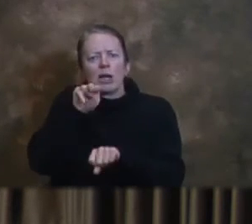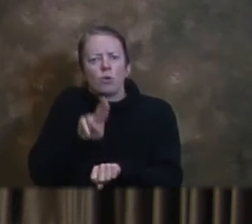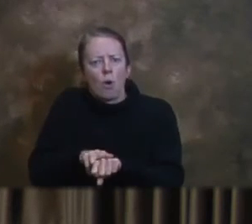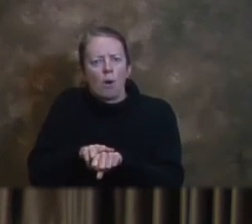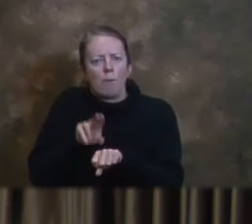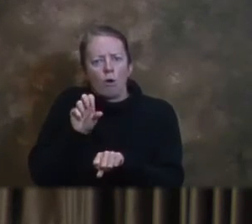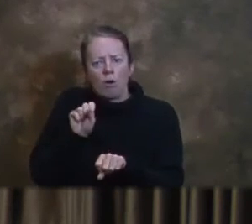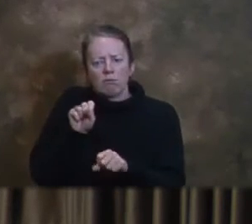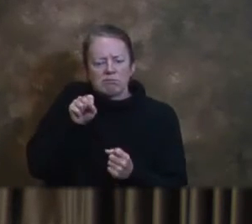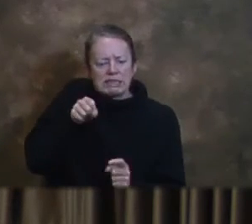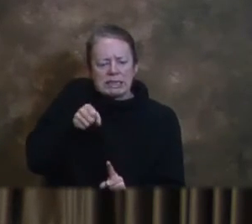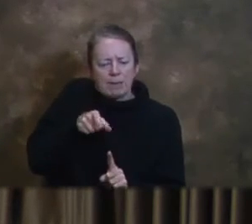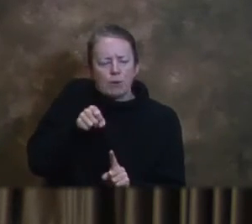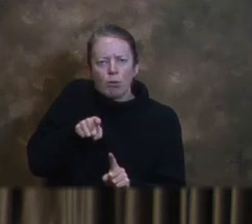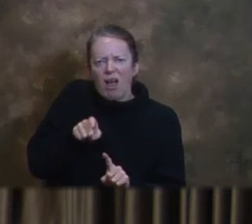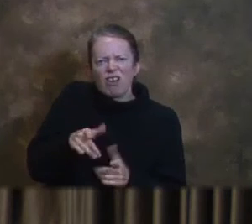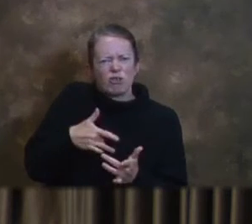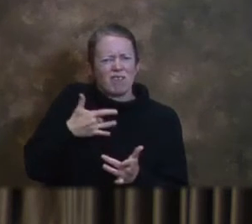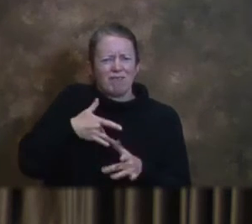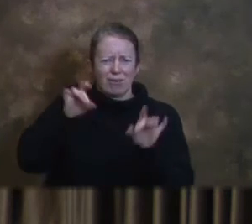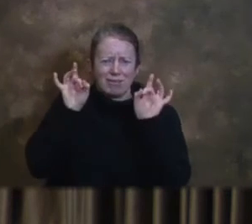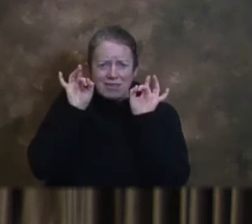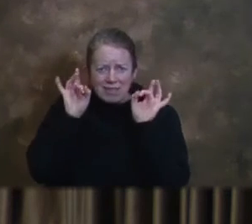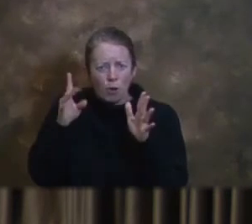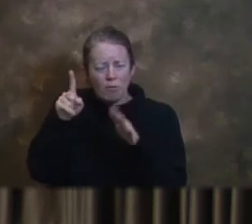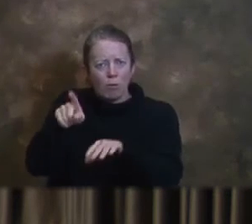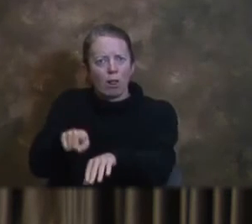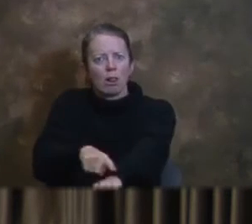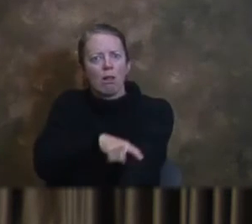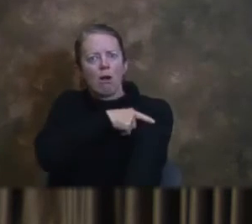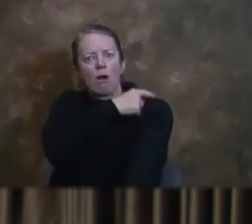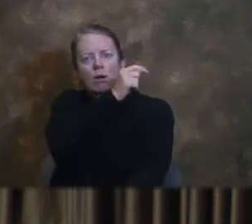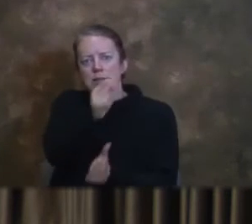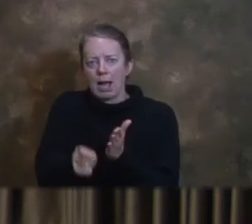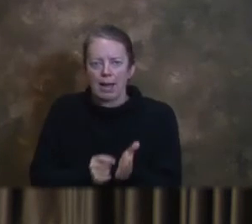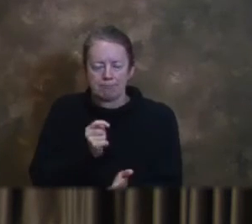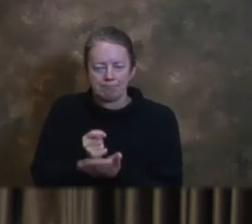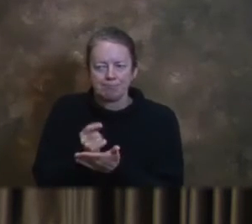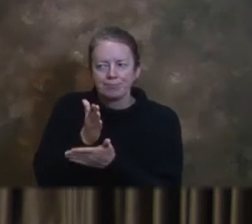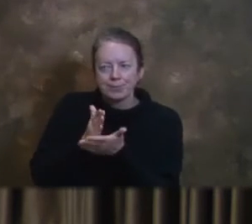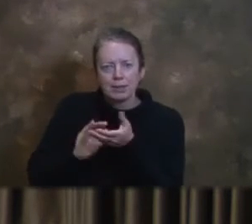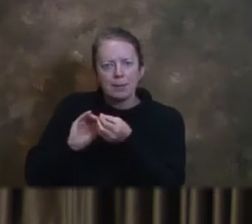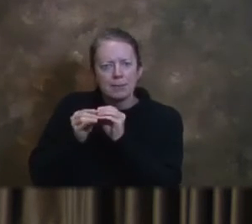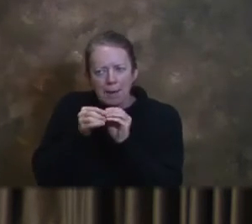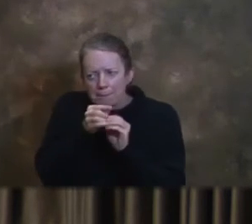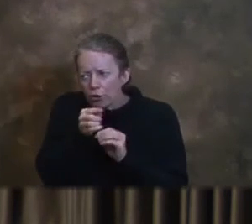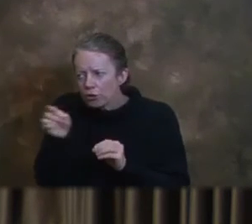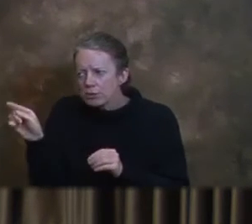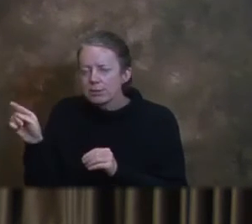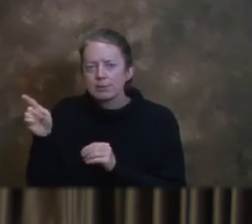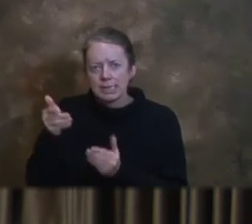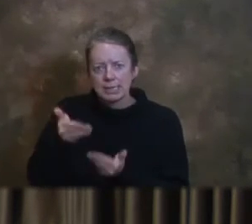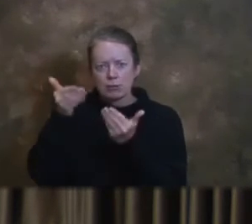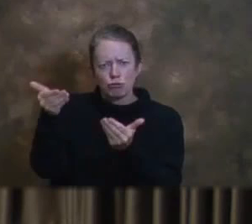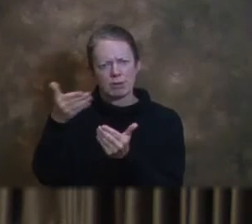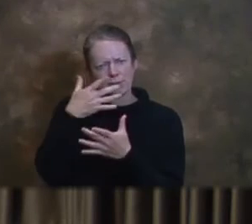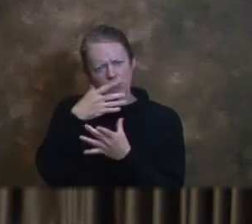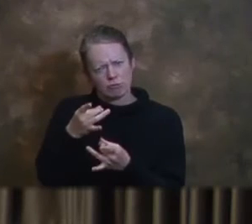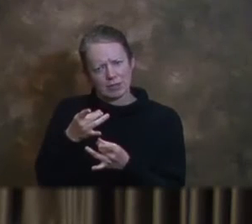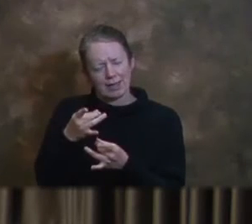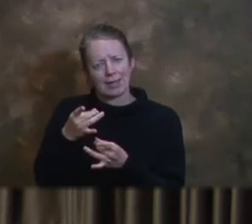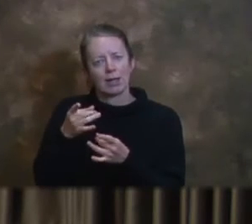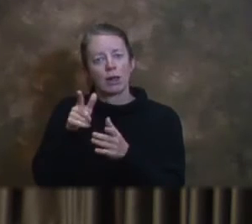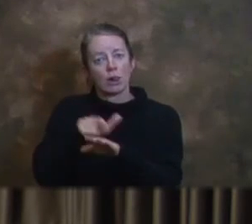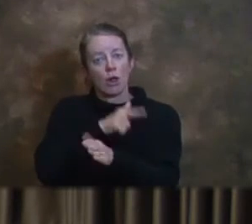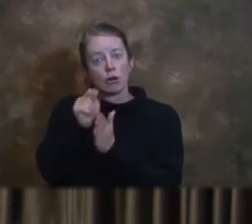feel terrible for a long time. There's some data out there that suggests that, interestingly, that vaccination